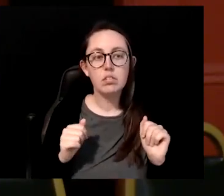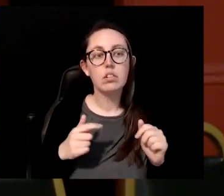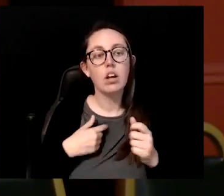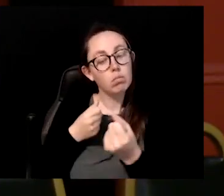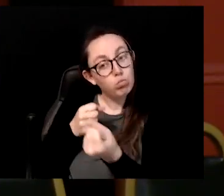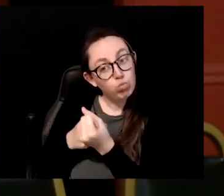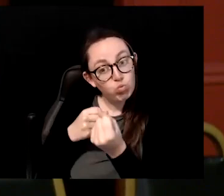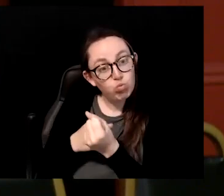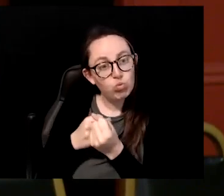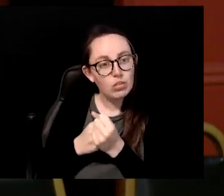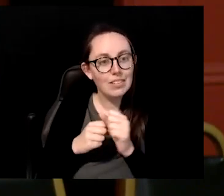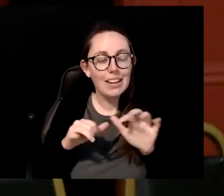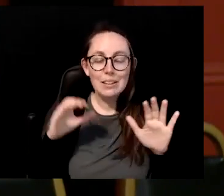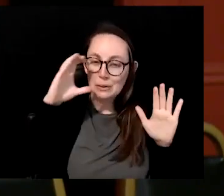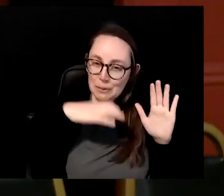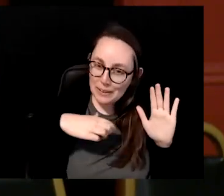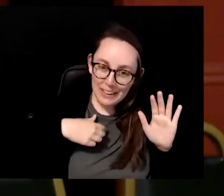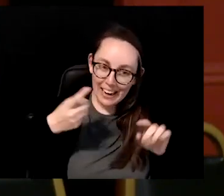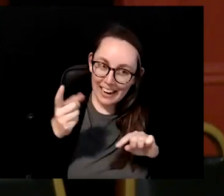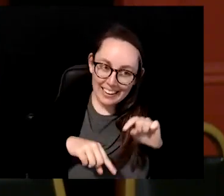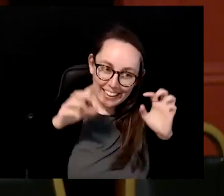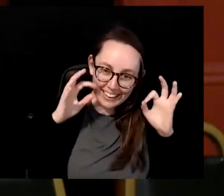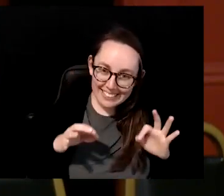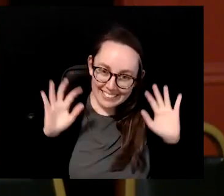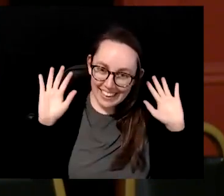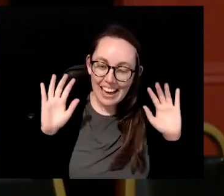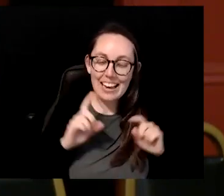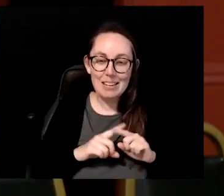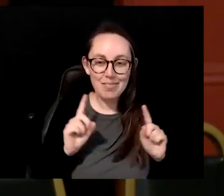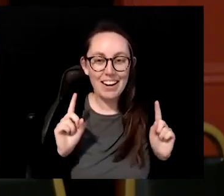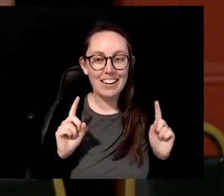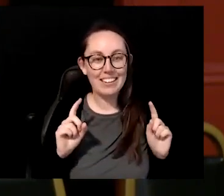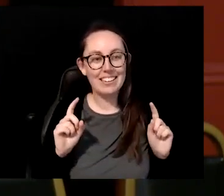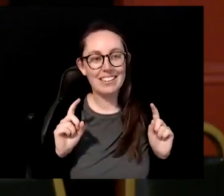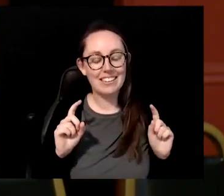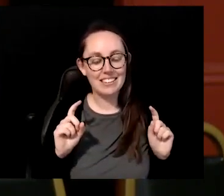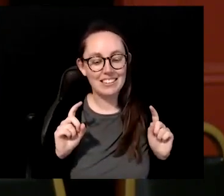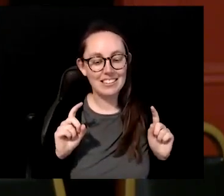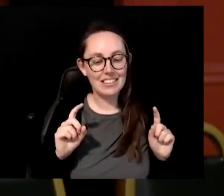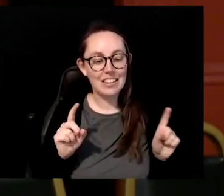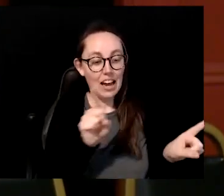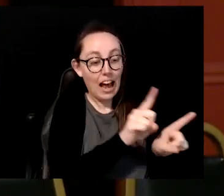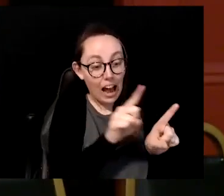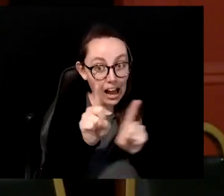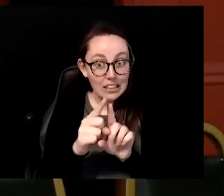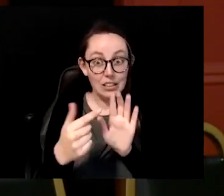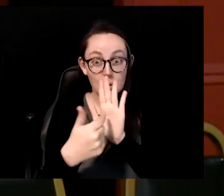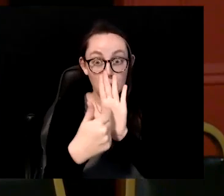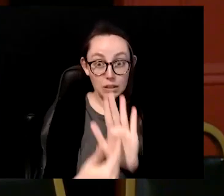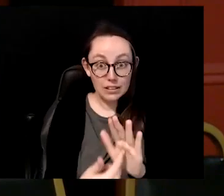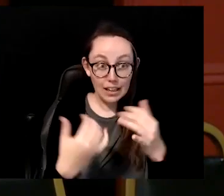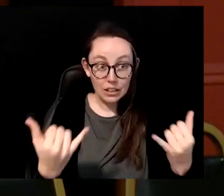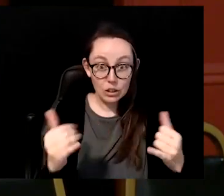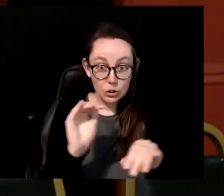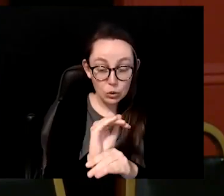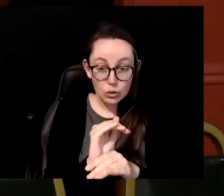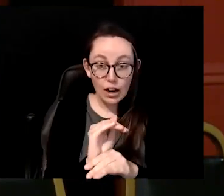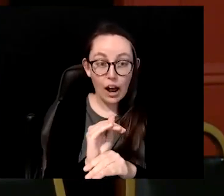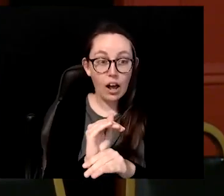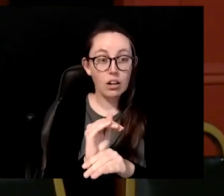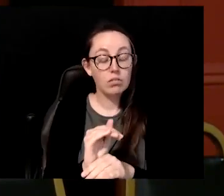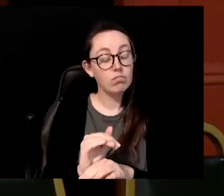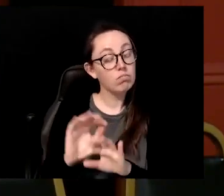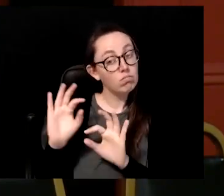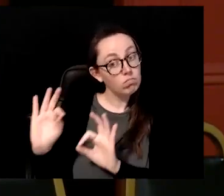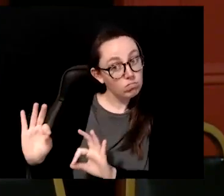like weird like I can't make a decision on this one of saying that the well as presented tonight I don't hate that either but